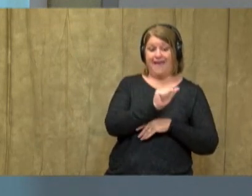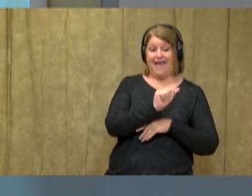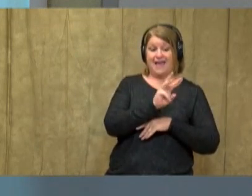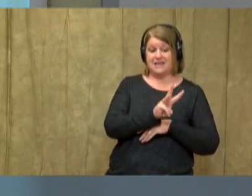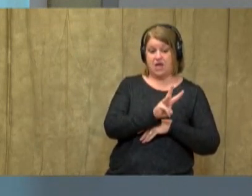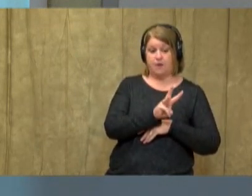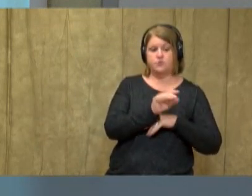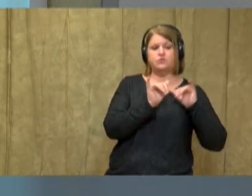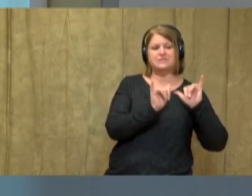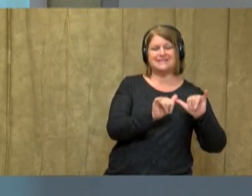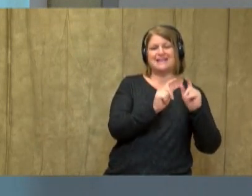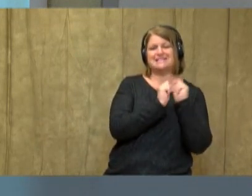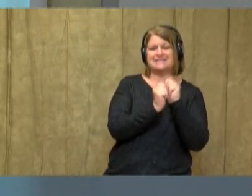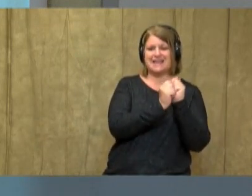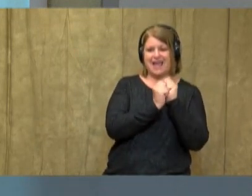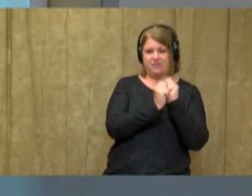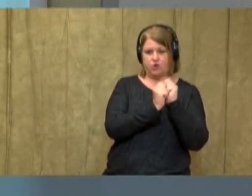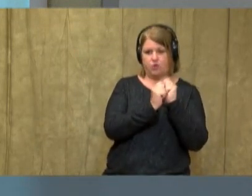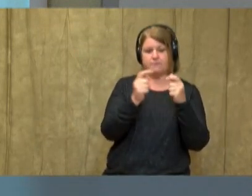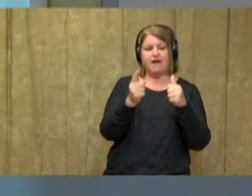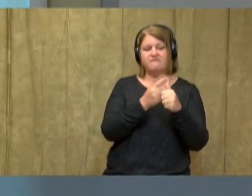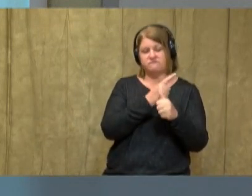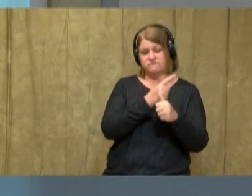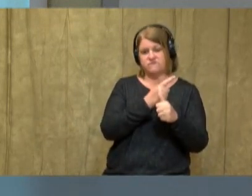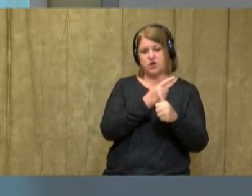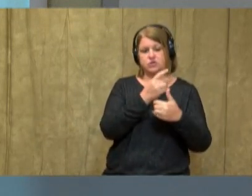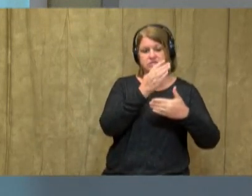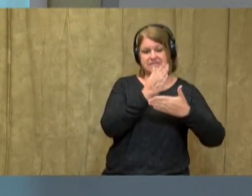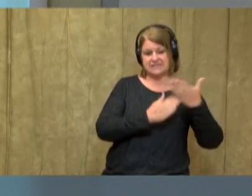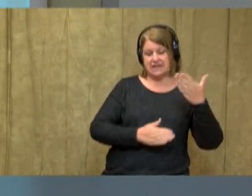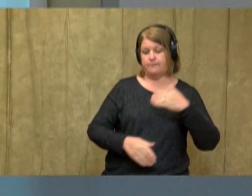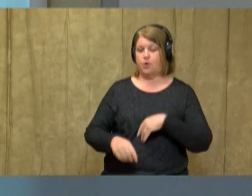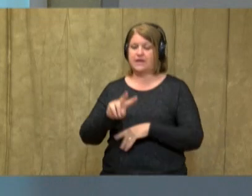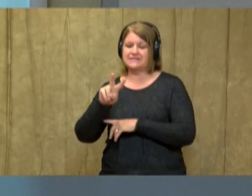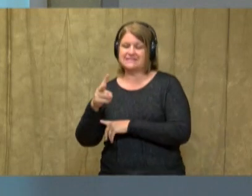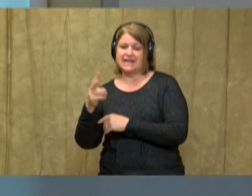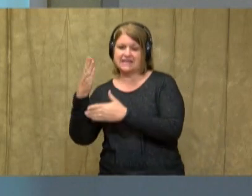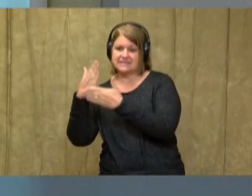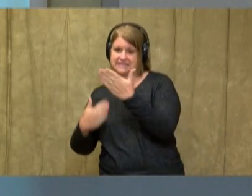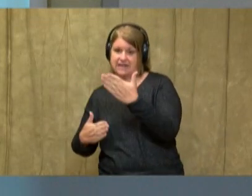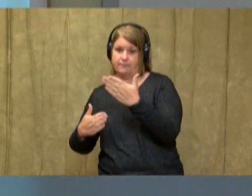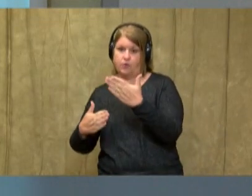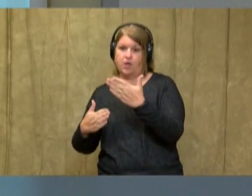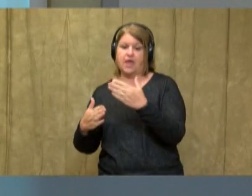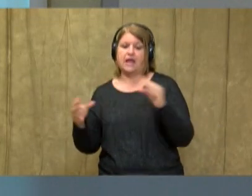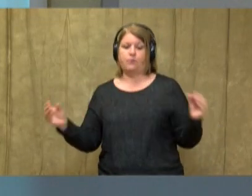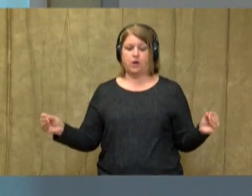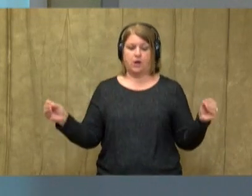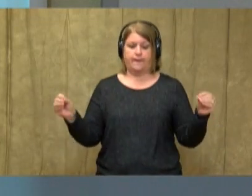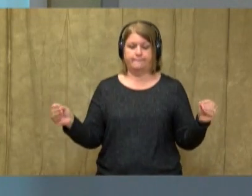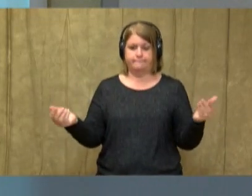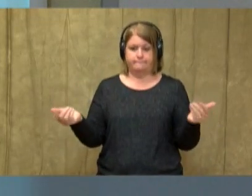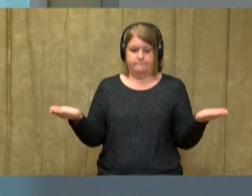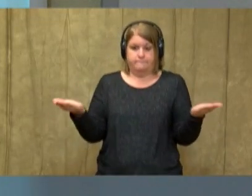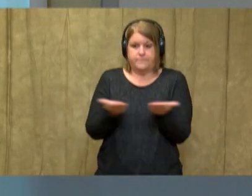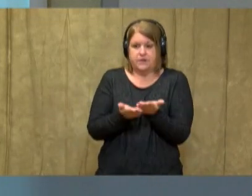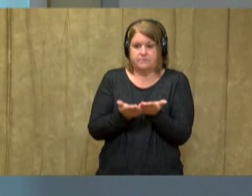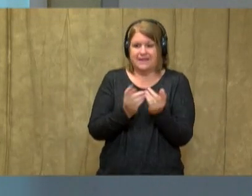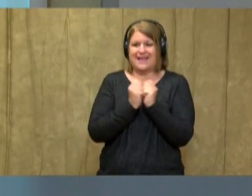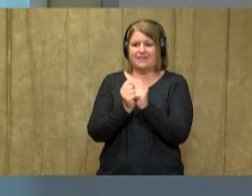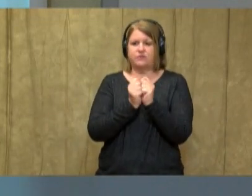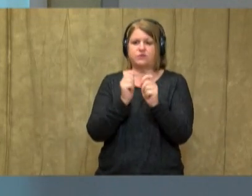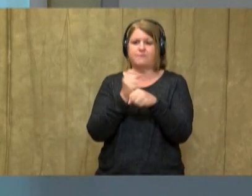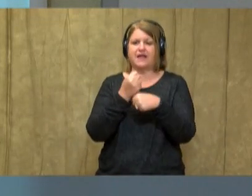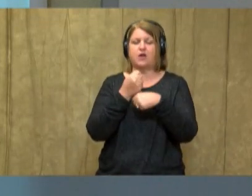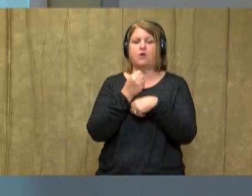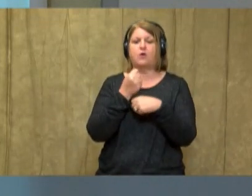stay together. So my first syllable and my second syllable. Let's put these syllables together to figure out our word. Ready?